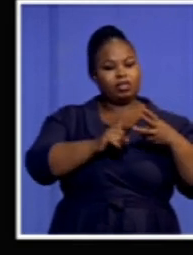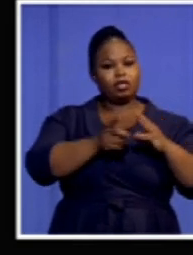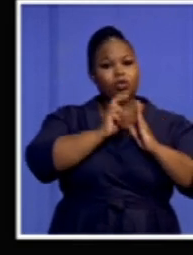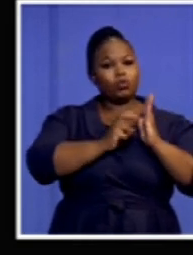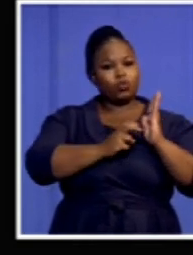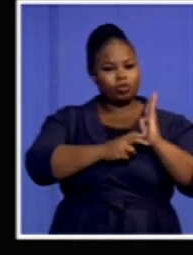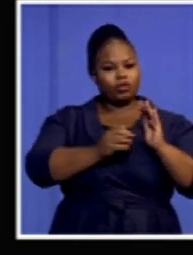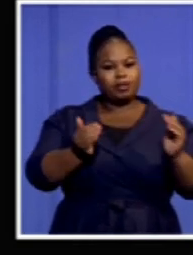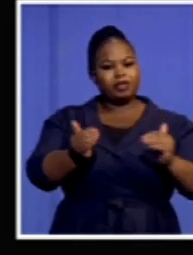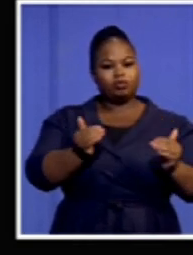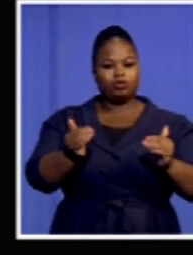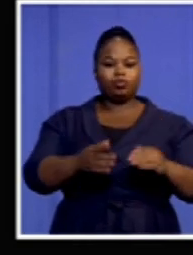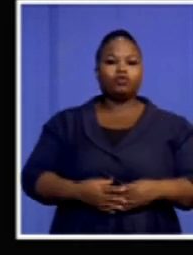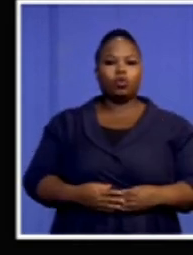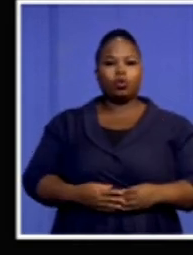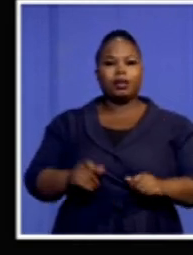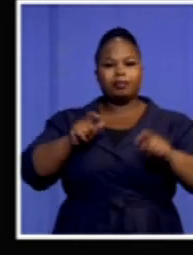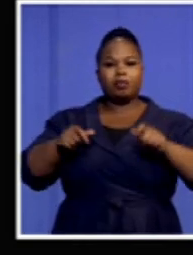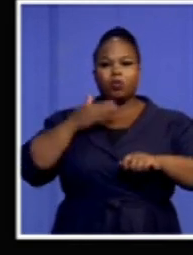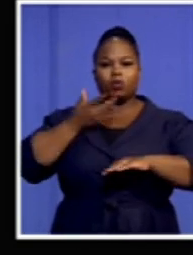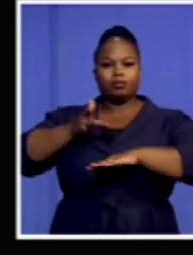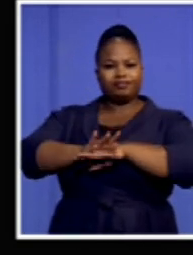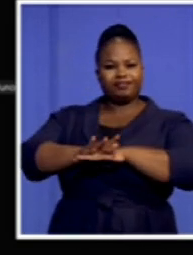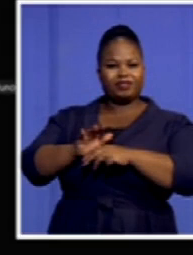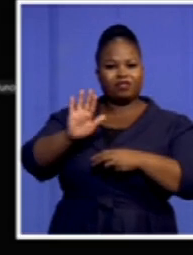remains and regulations relating to environmental health.